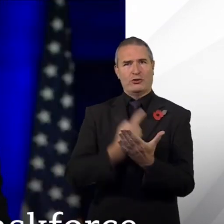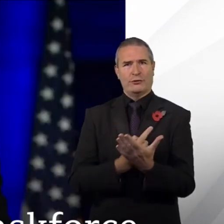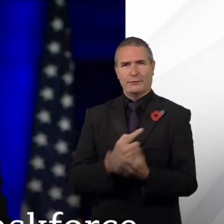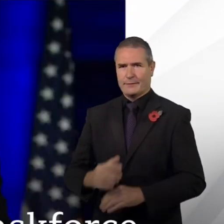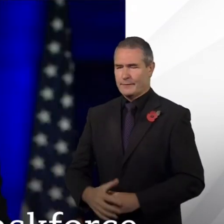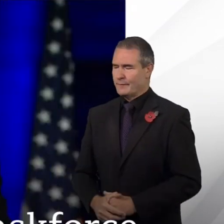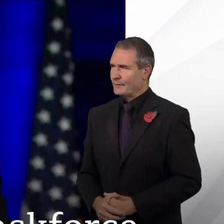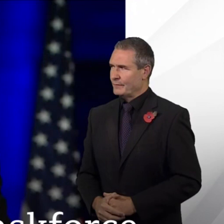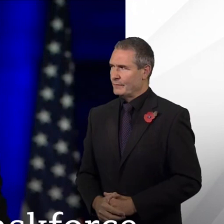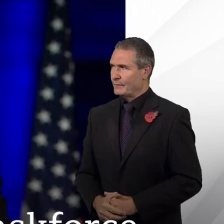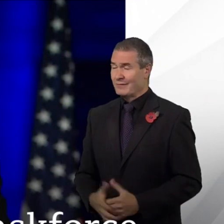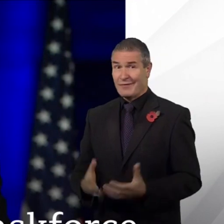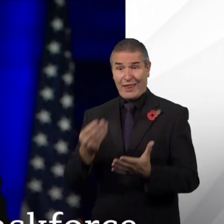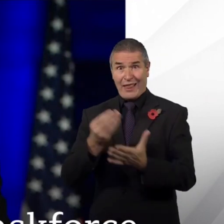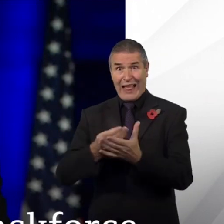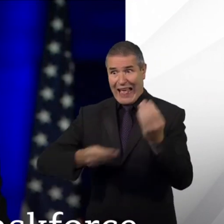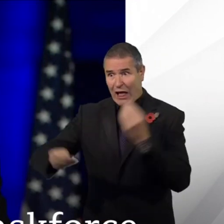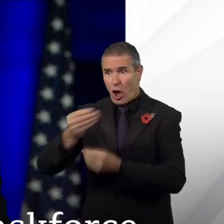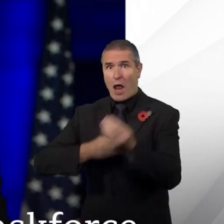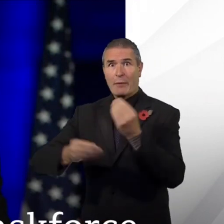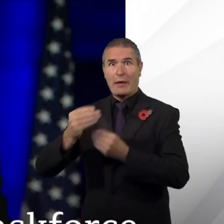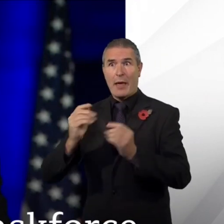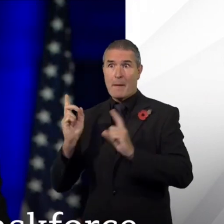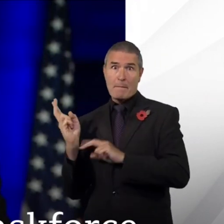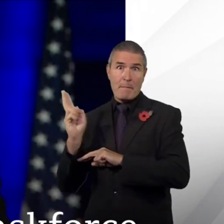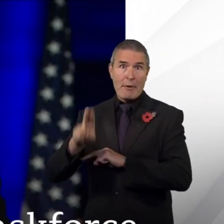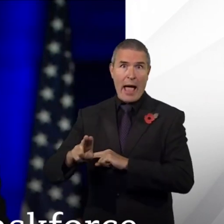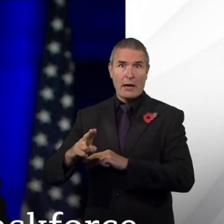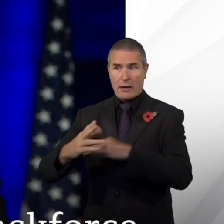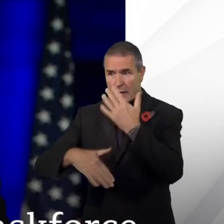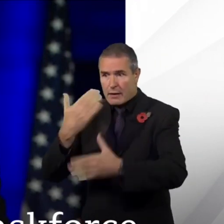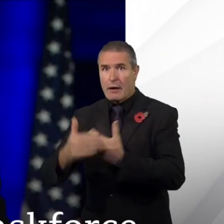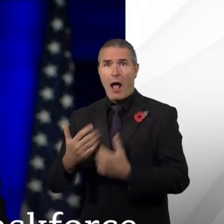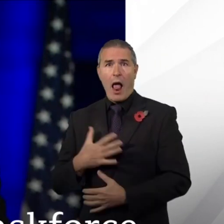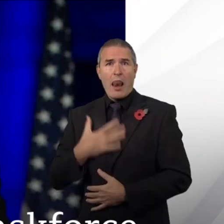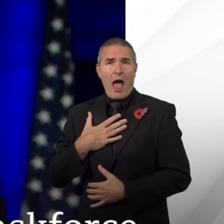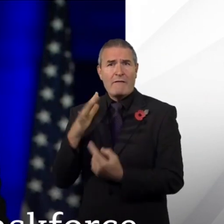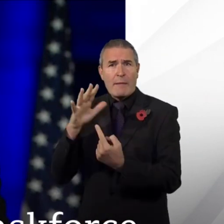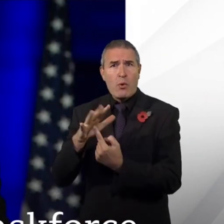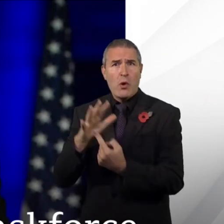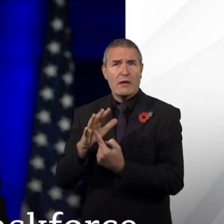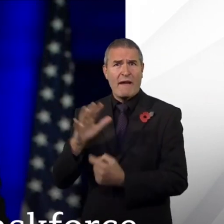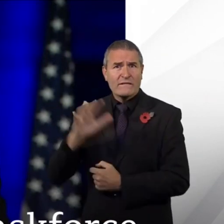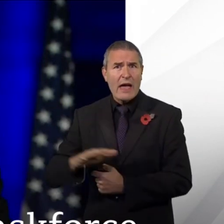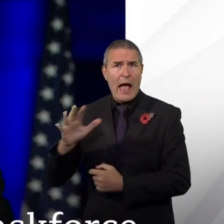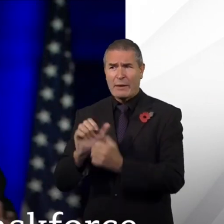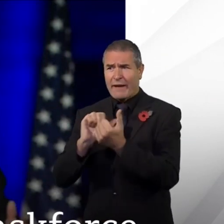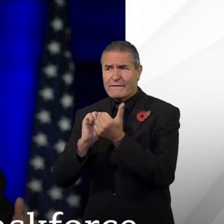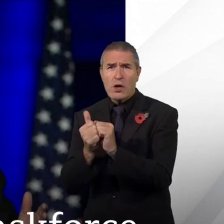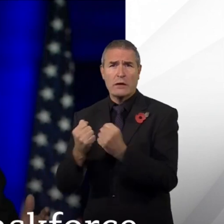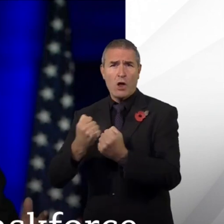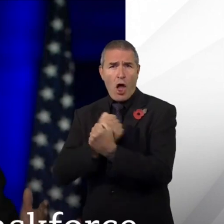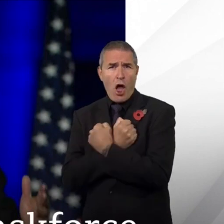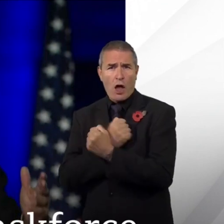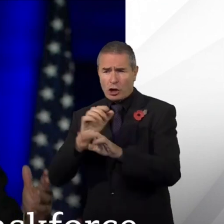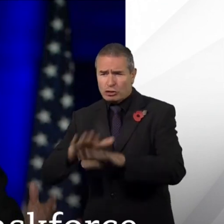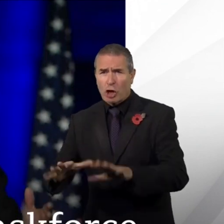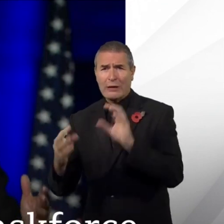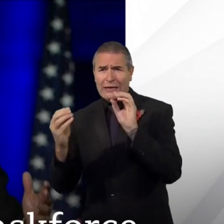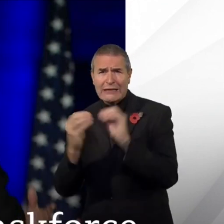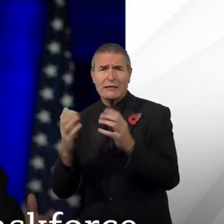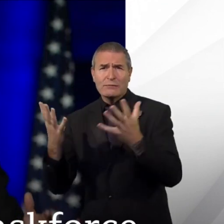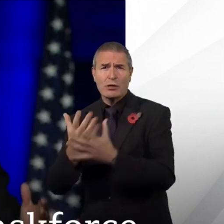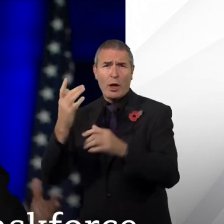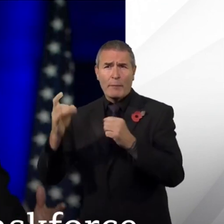repair the economy, restore our vitality or relish life's most precious moments, hugging our grandchildren, our children, our